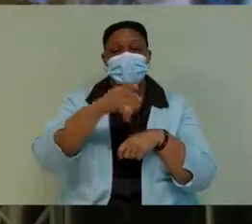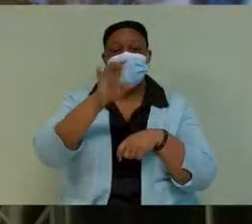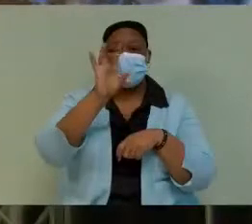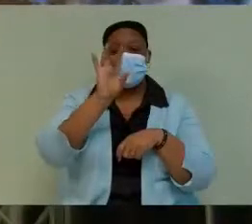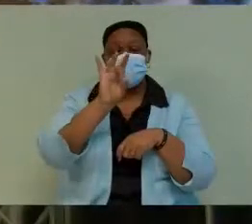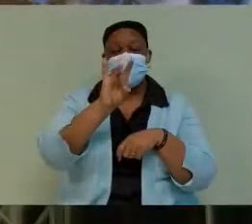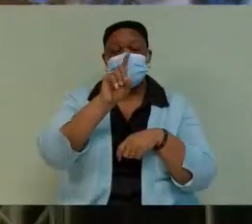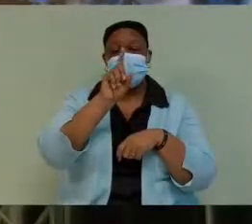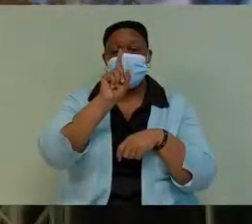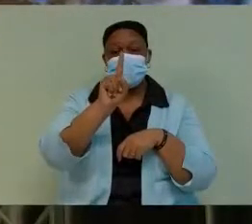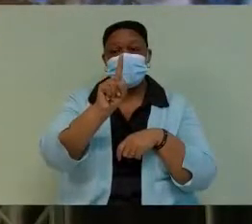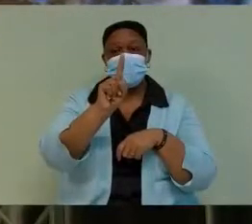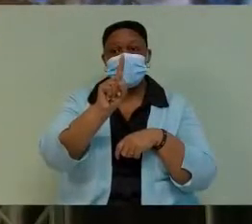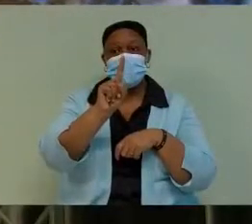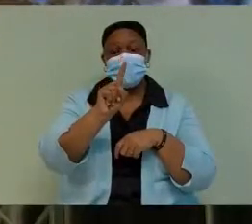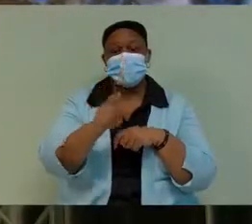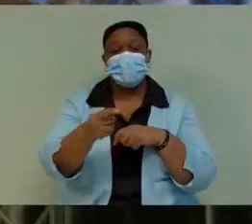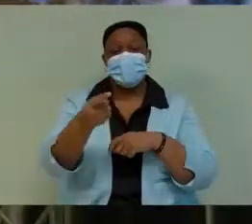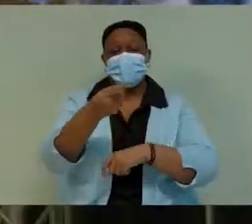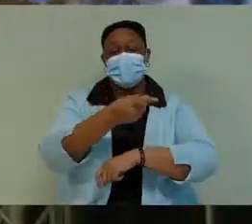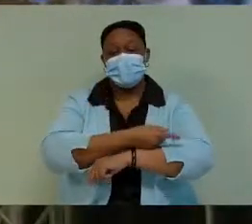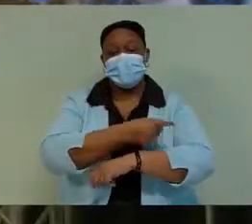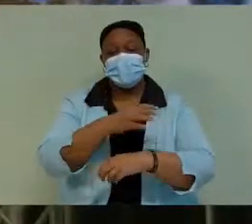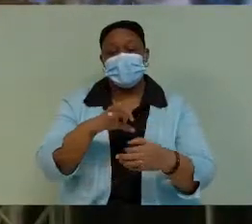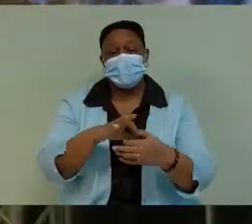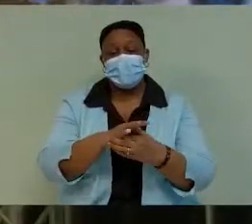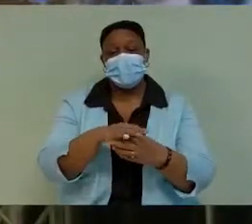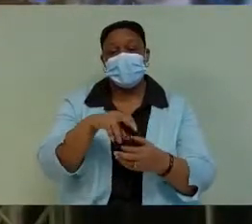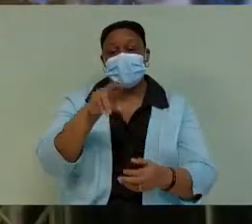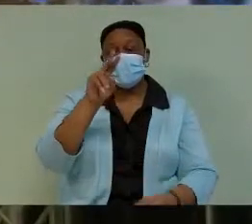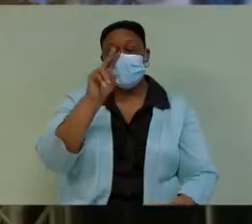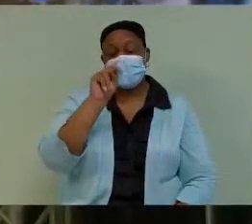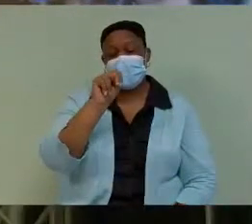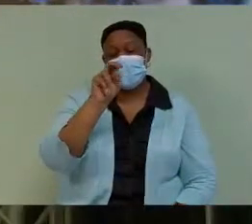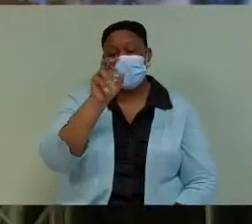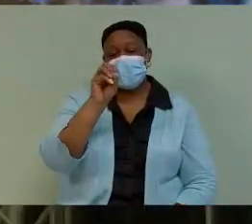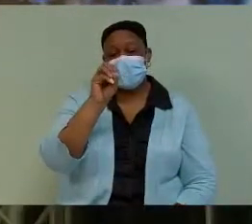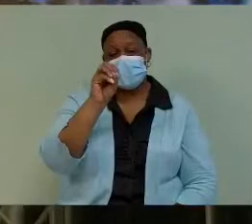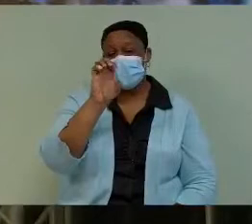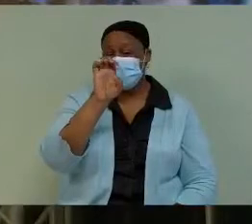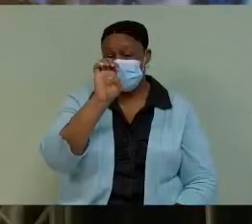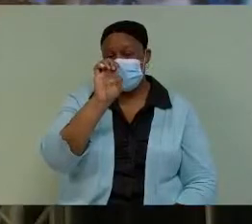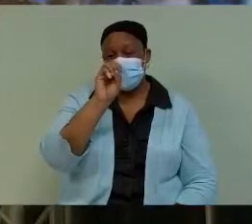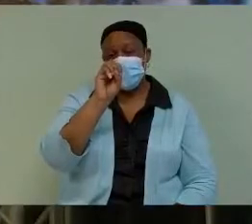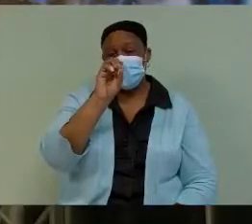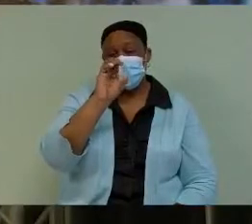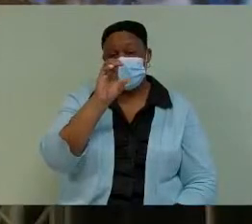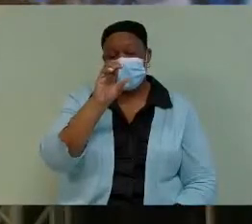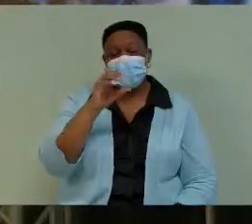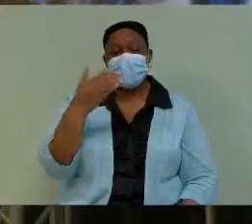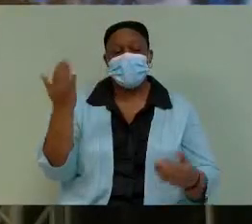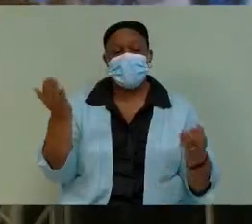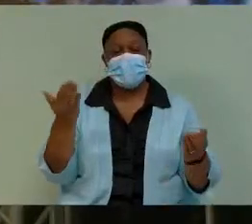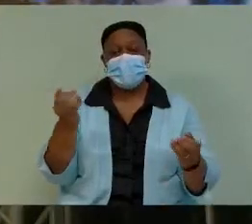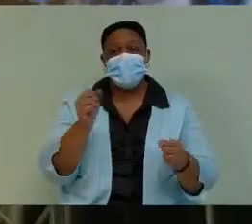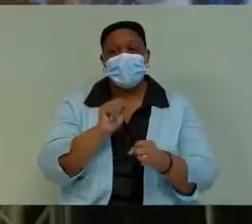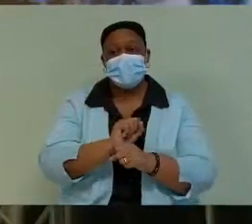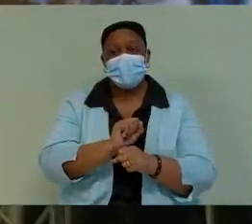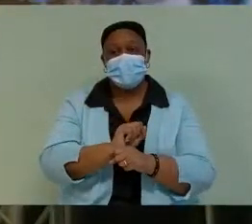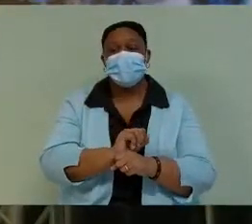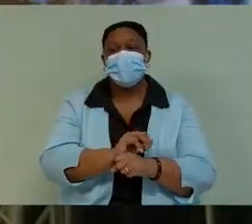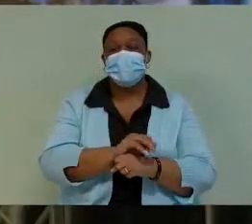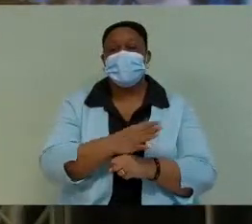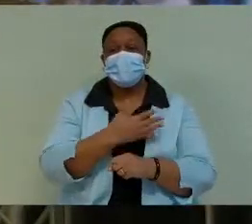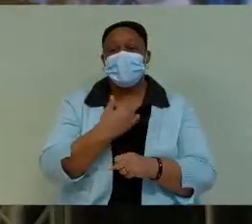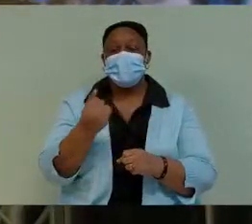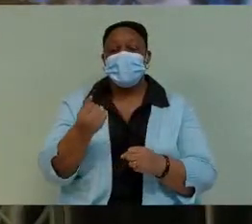81st day of activation of the National Emergency Operations Center, and accordingly, here is